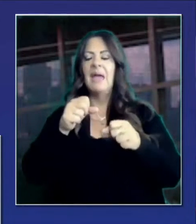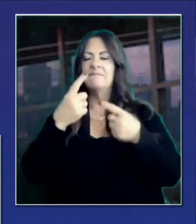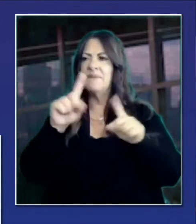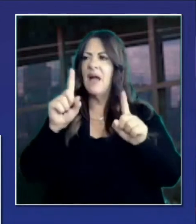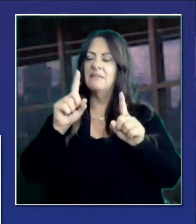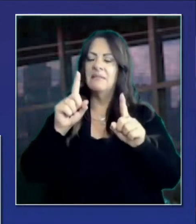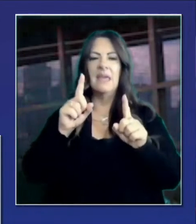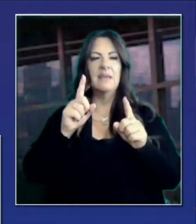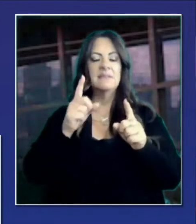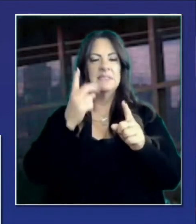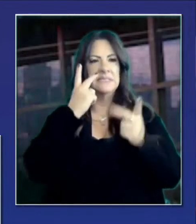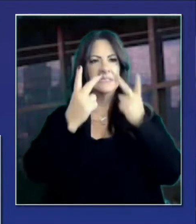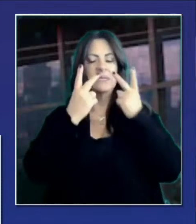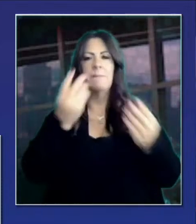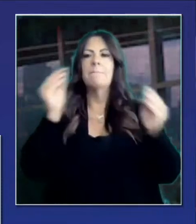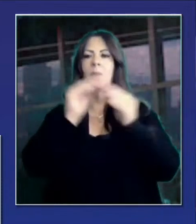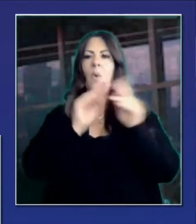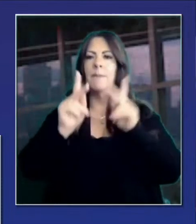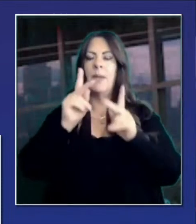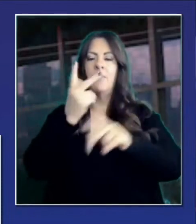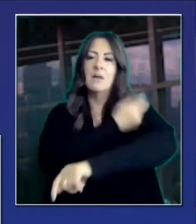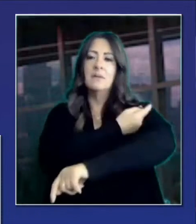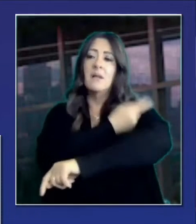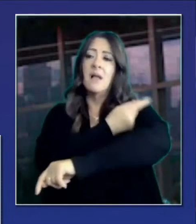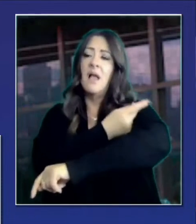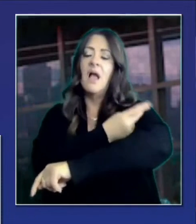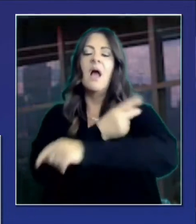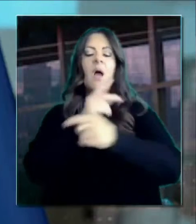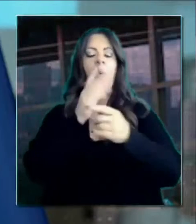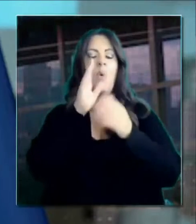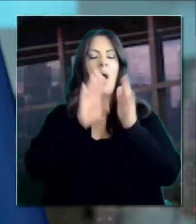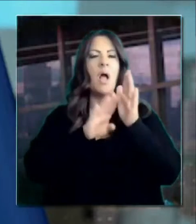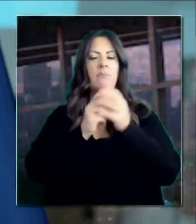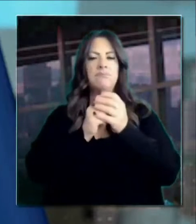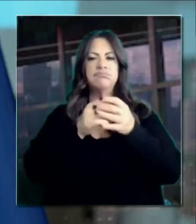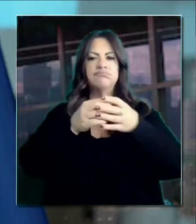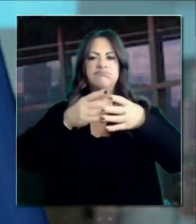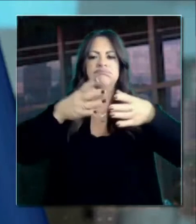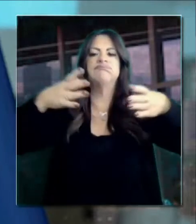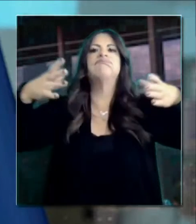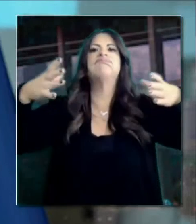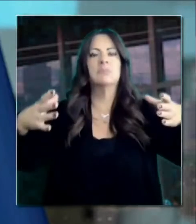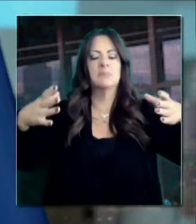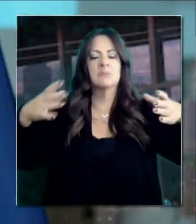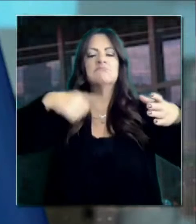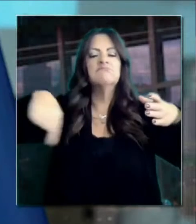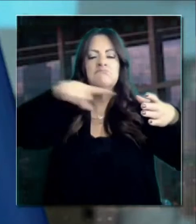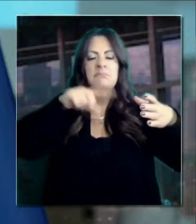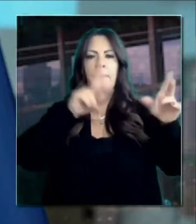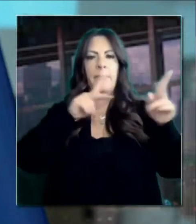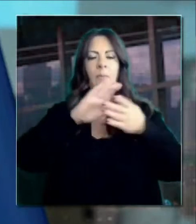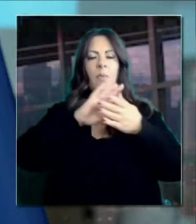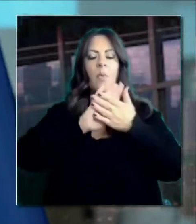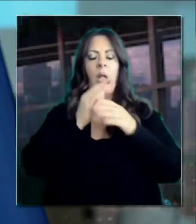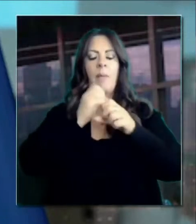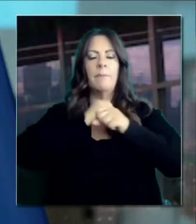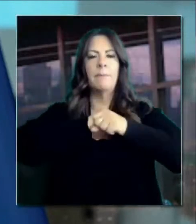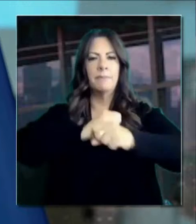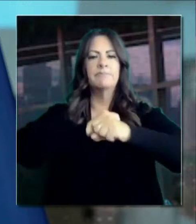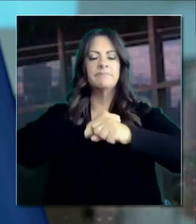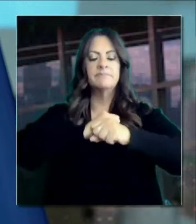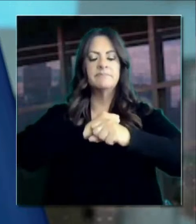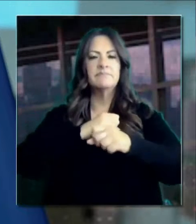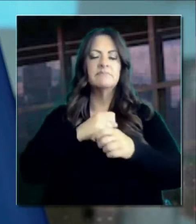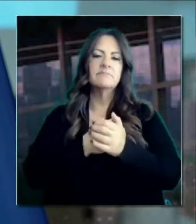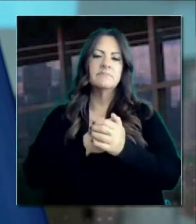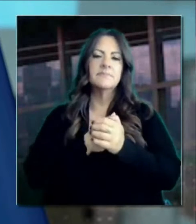access of vaccines, which we acknowledge we have work to do and more work in front of us that